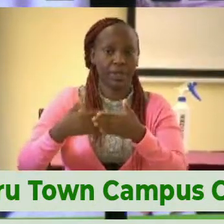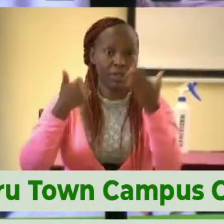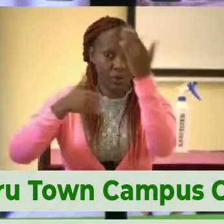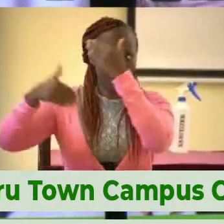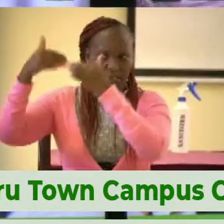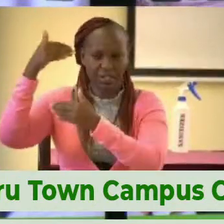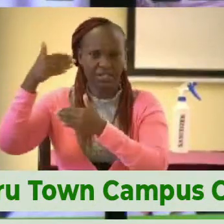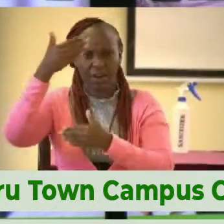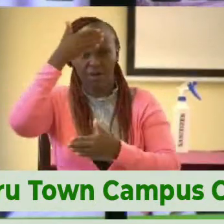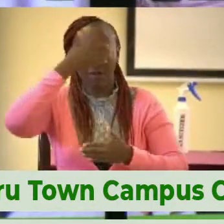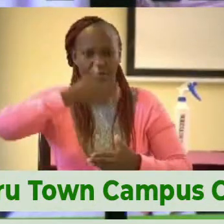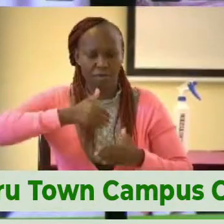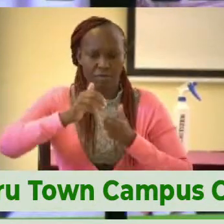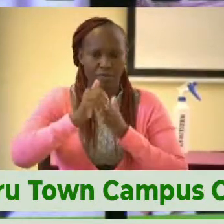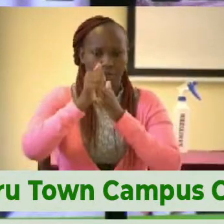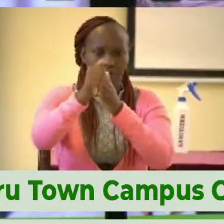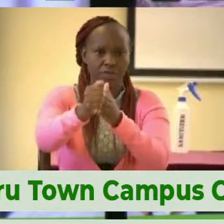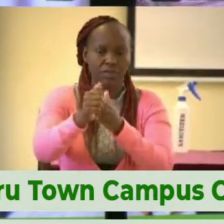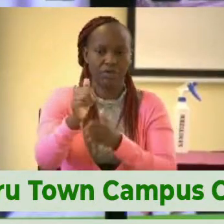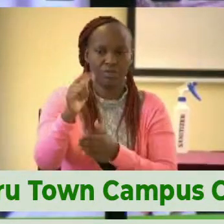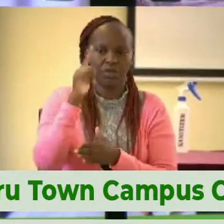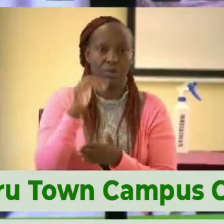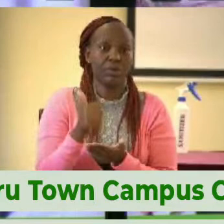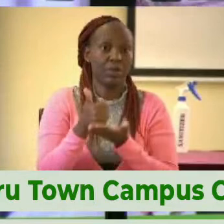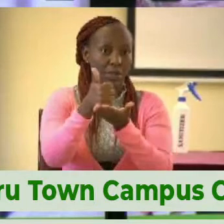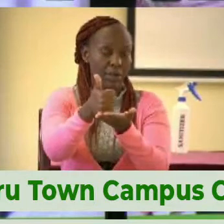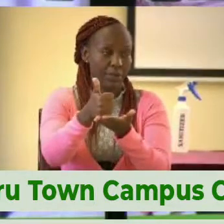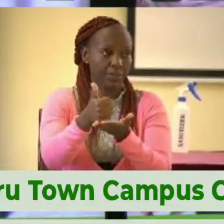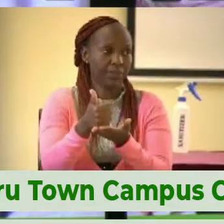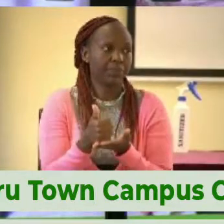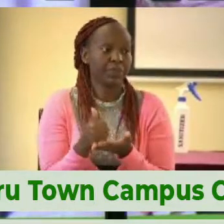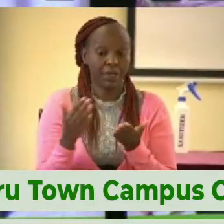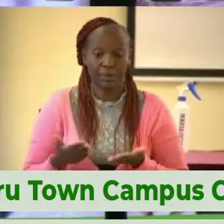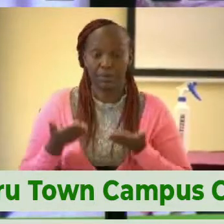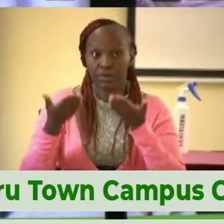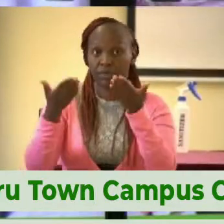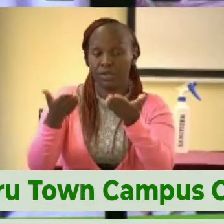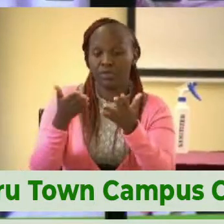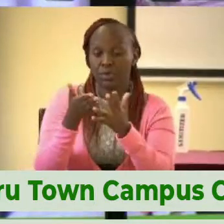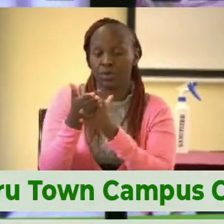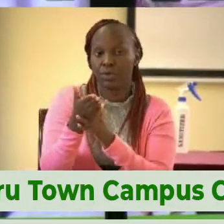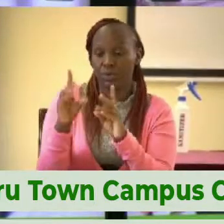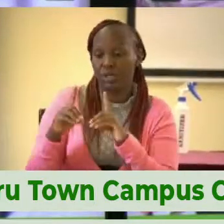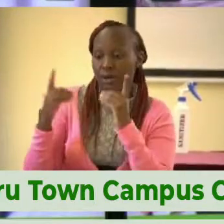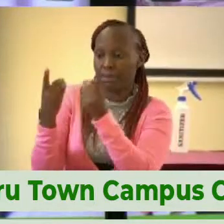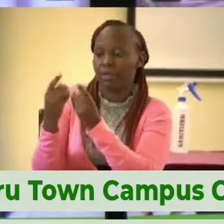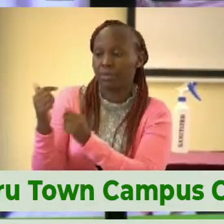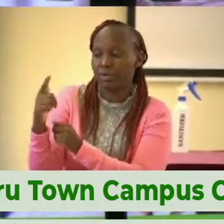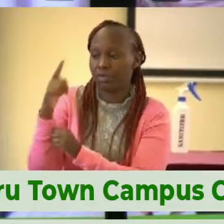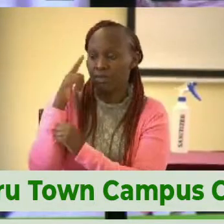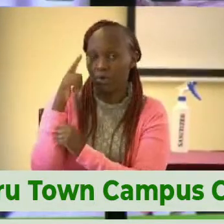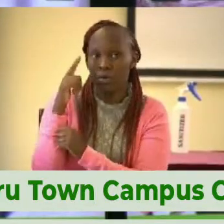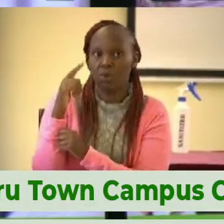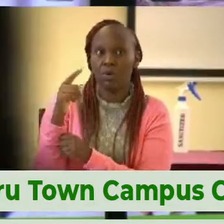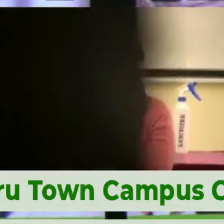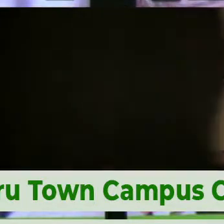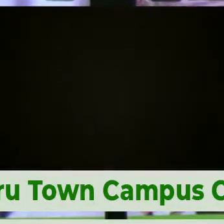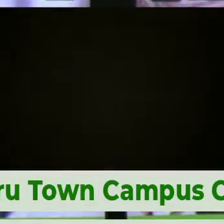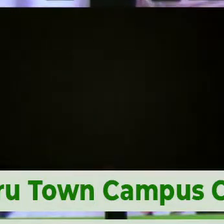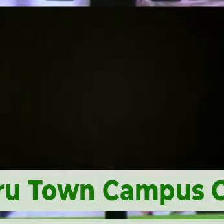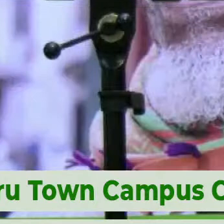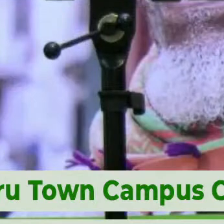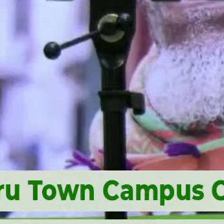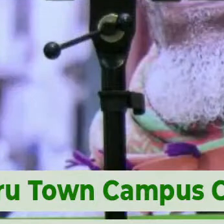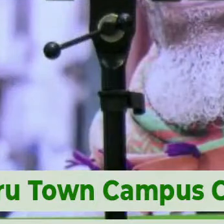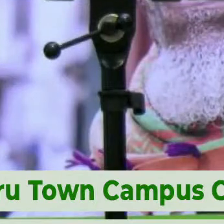the forefront of legal aid in provision through the Faculty of Law Legal Aid Project, which we refer to as